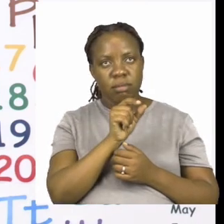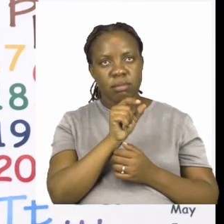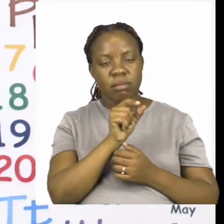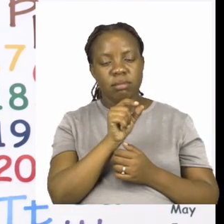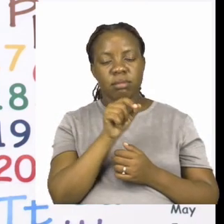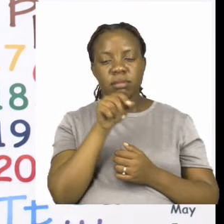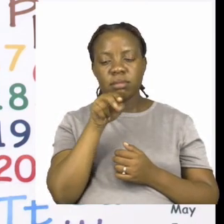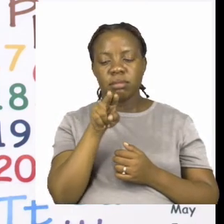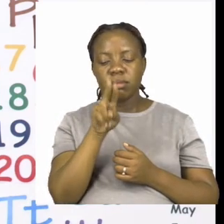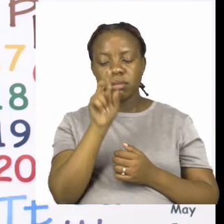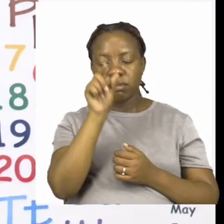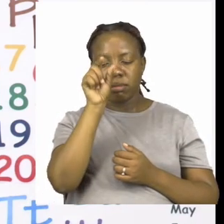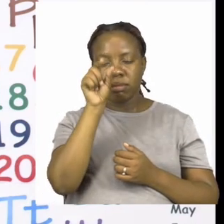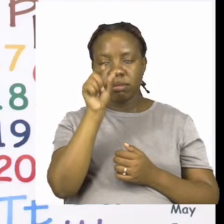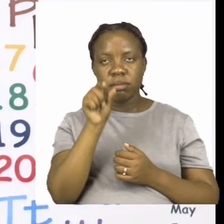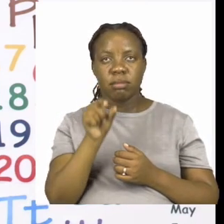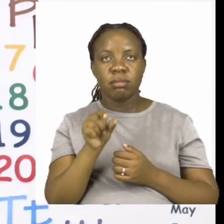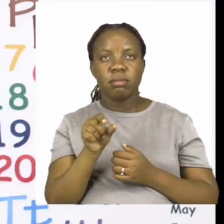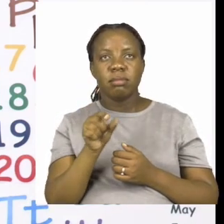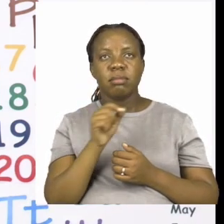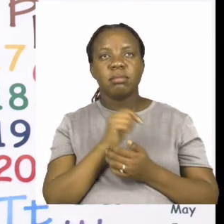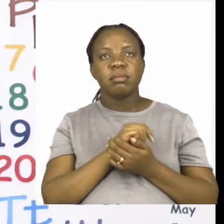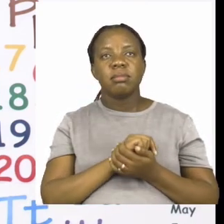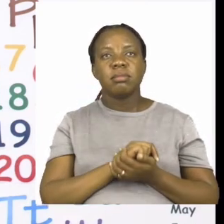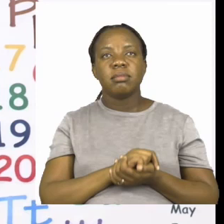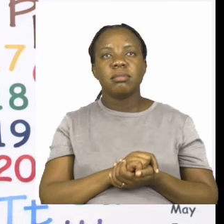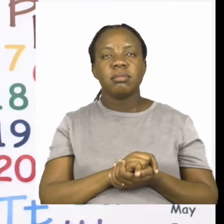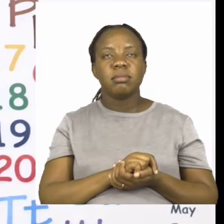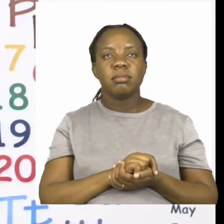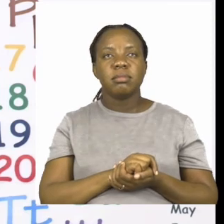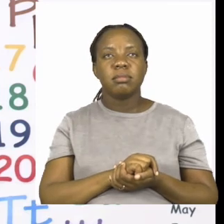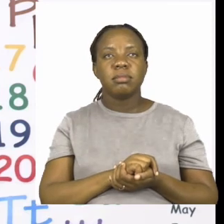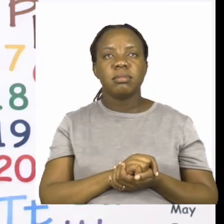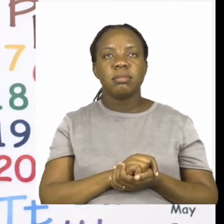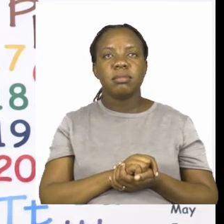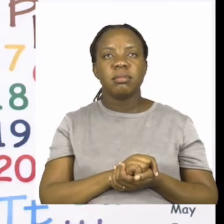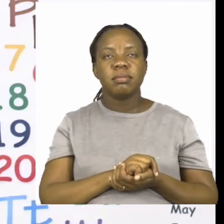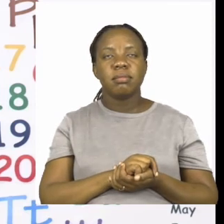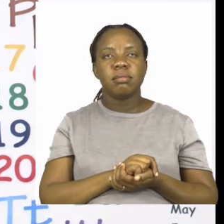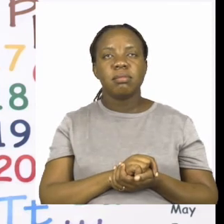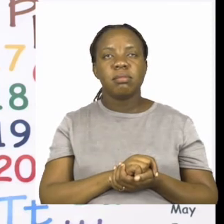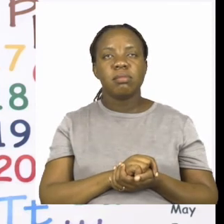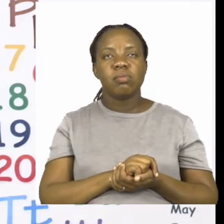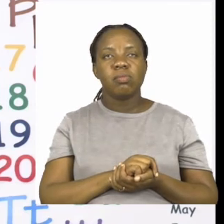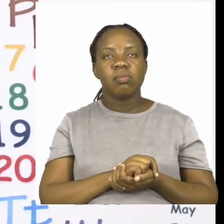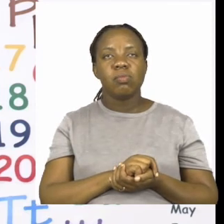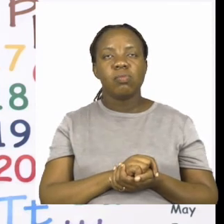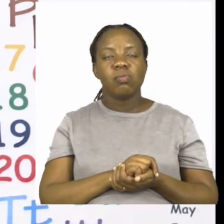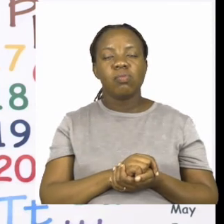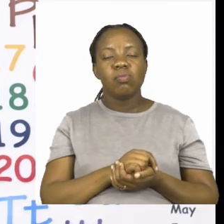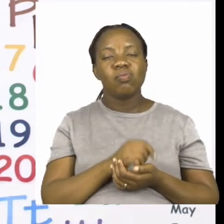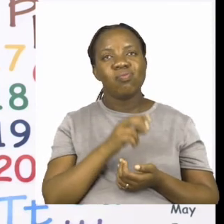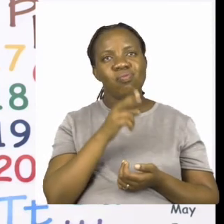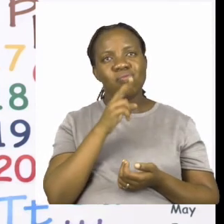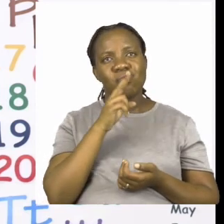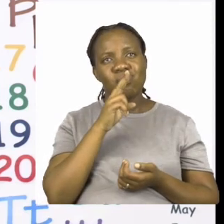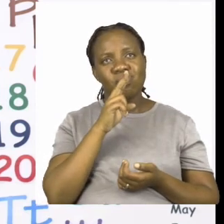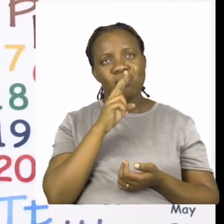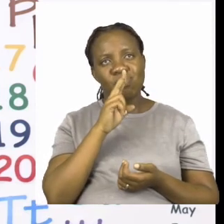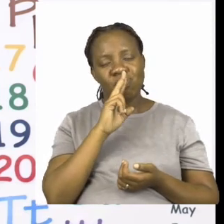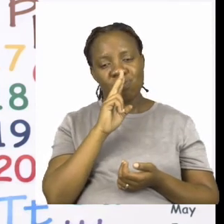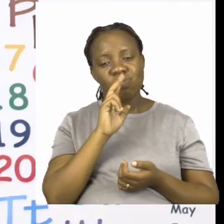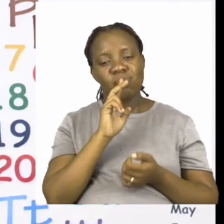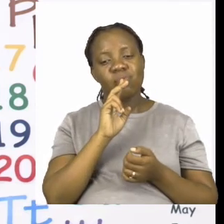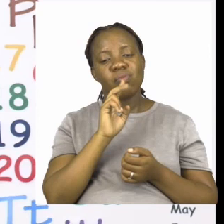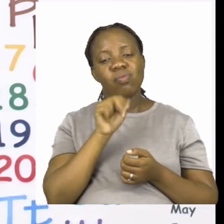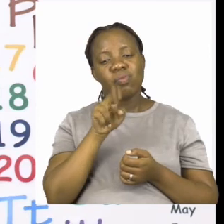the units are shown on that side. Right, so now we need to add up the units first and